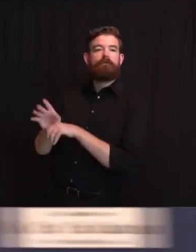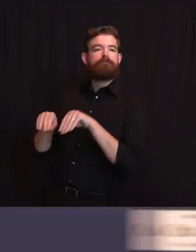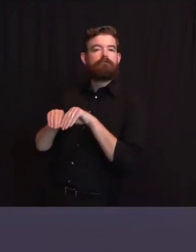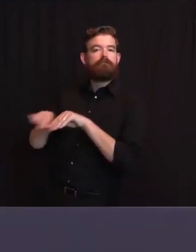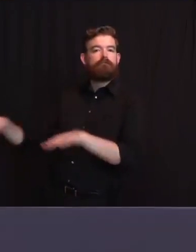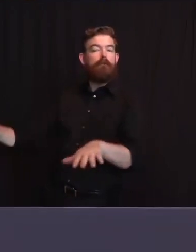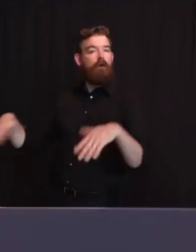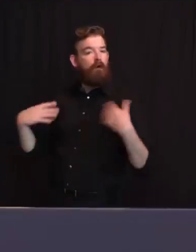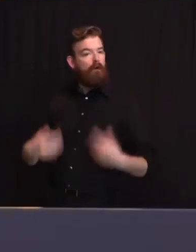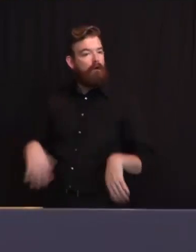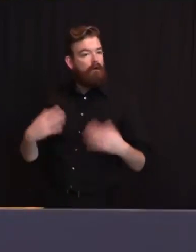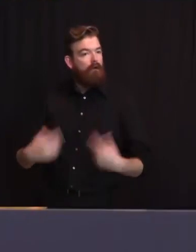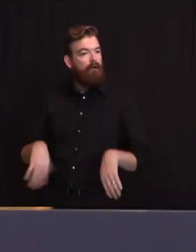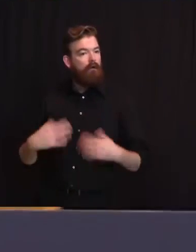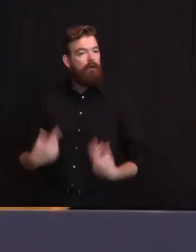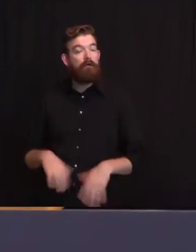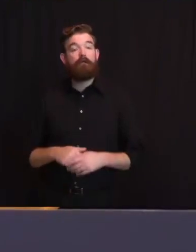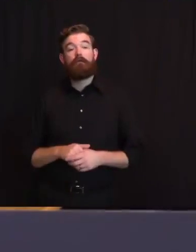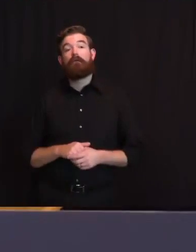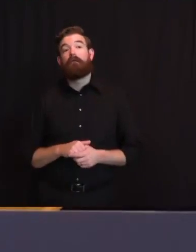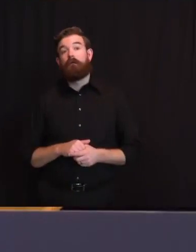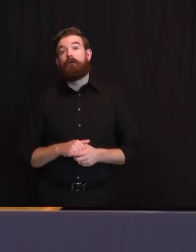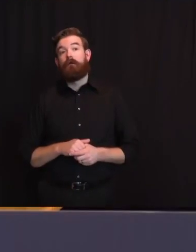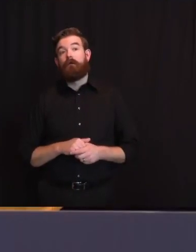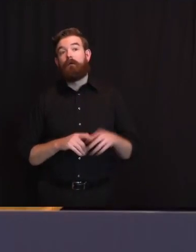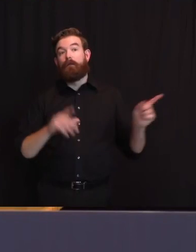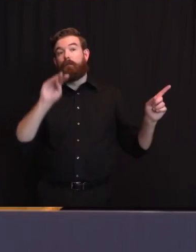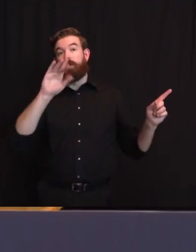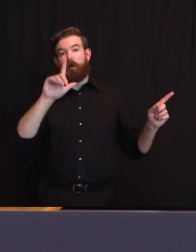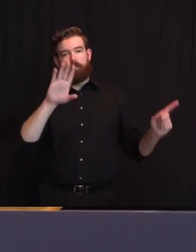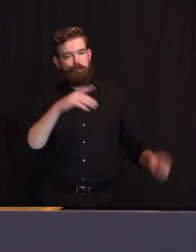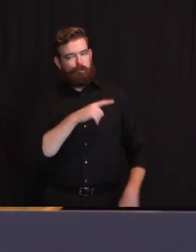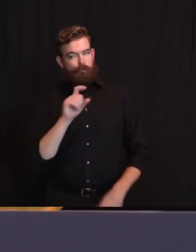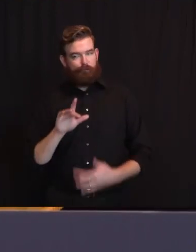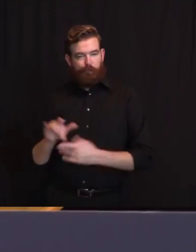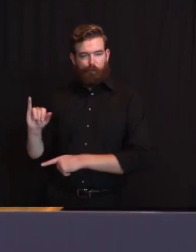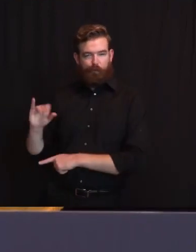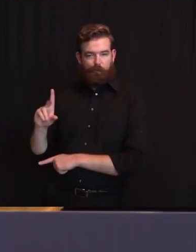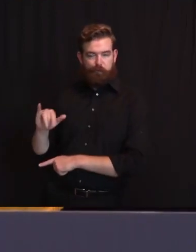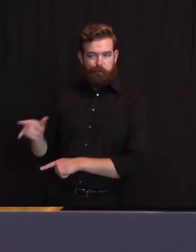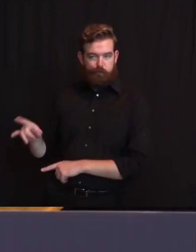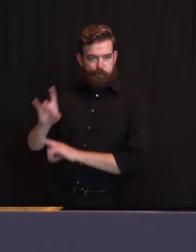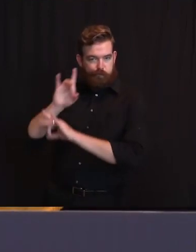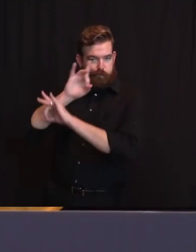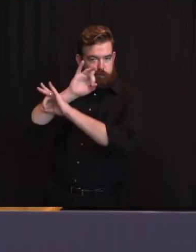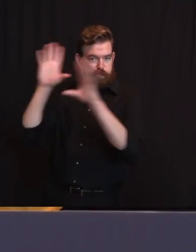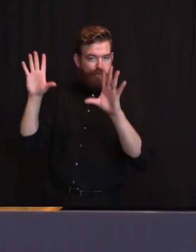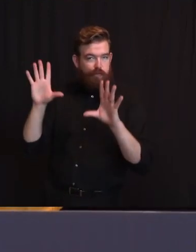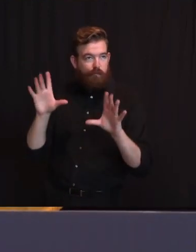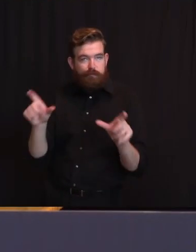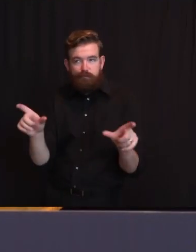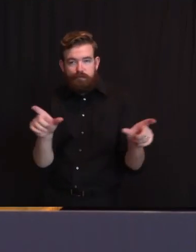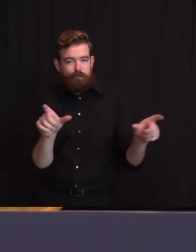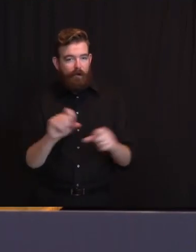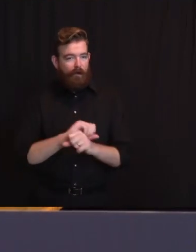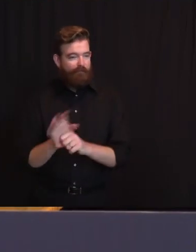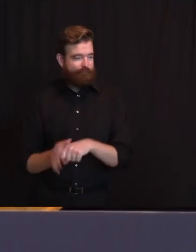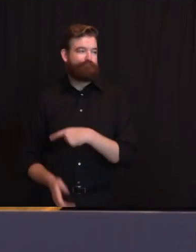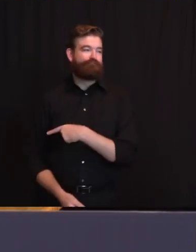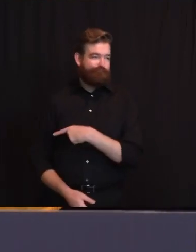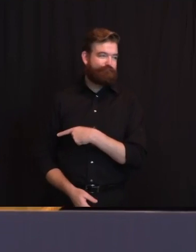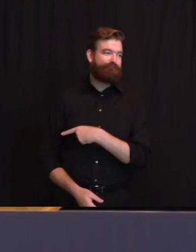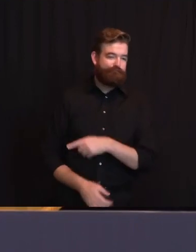her. That's right. That's all I got, Gov. Pat, let me just say this. It was extraordinary. And this point, by the way, the families were